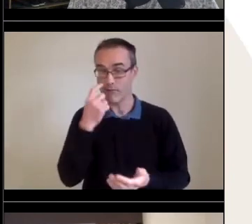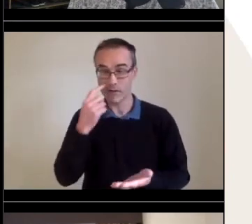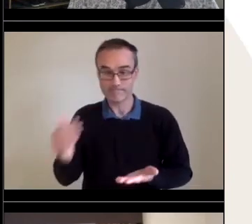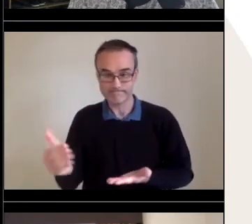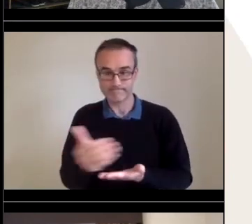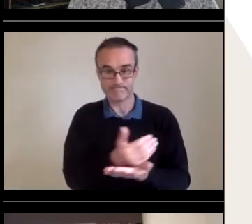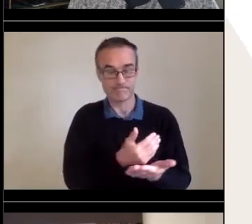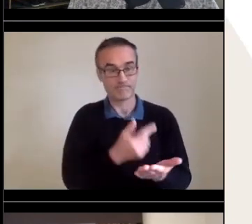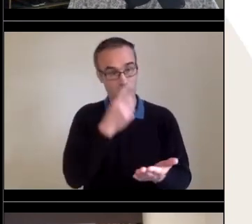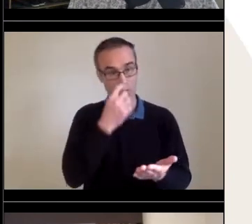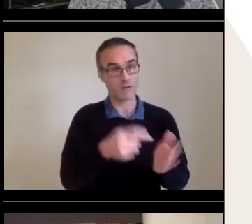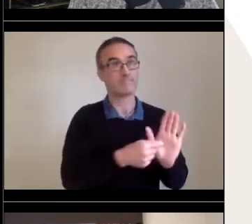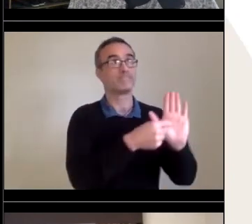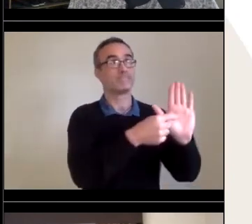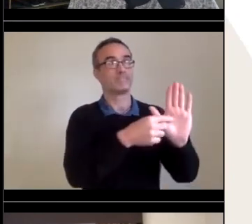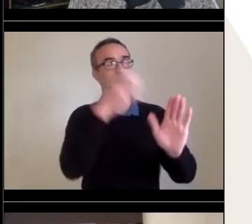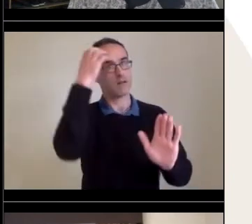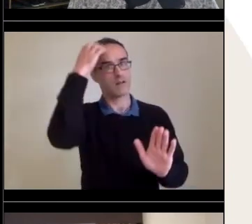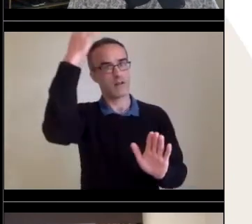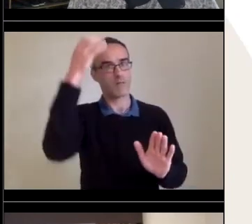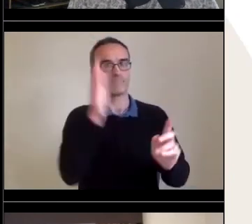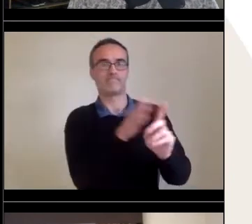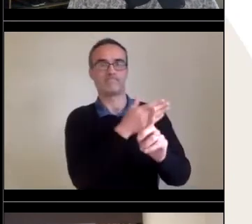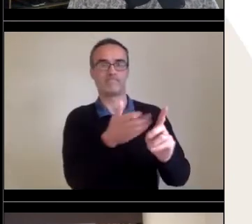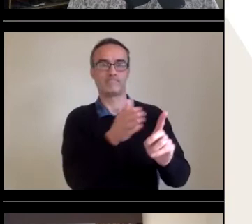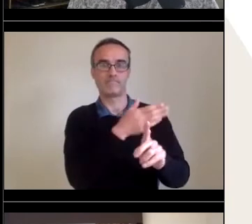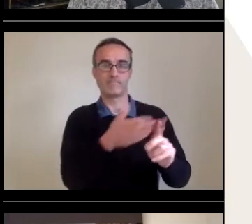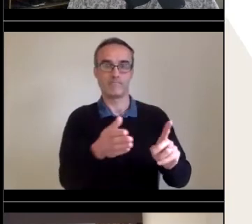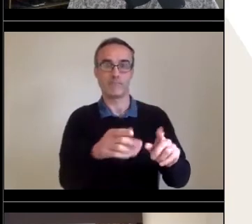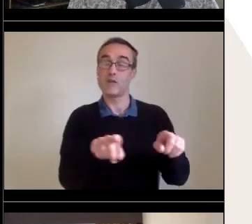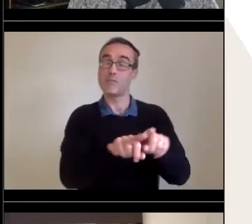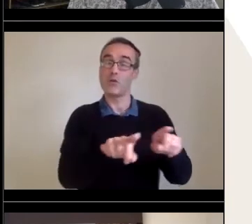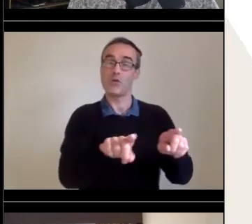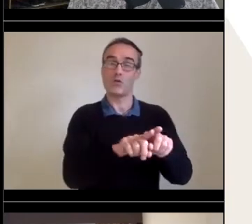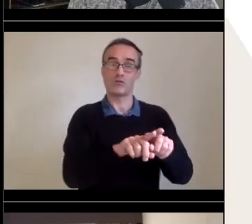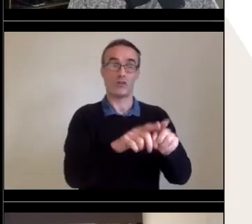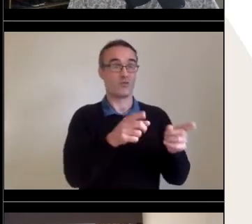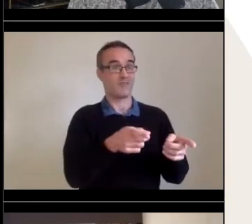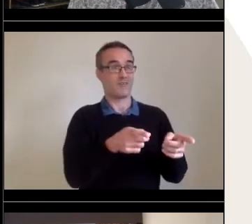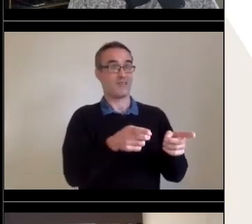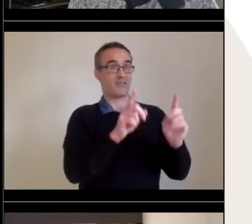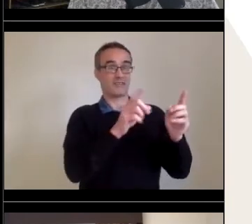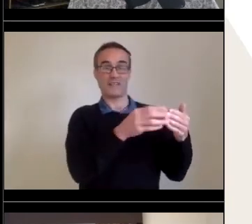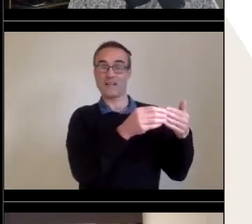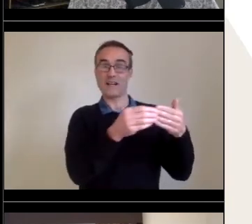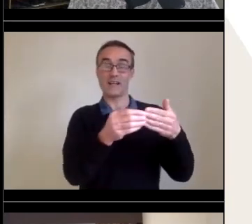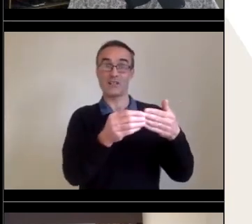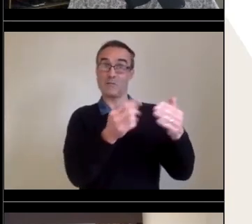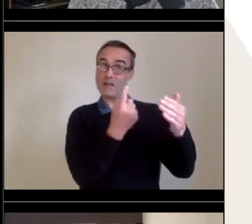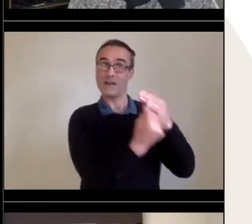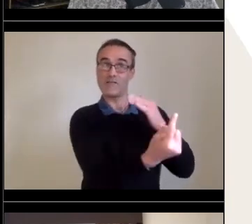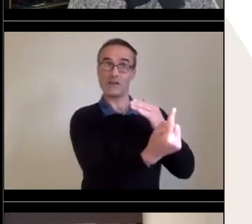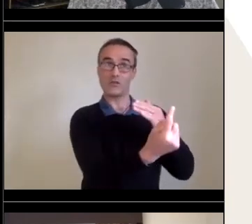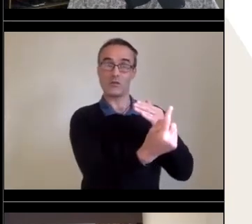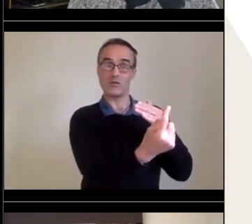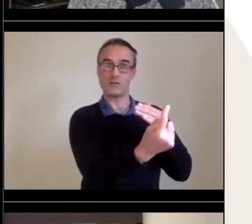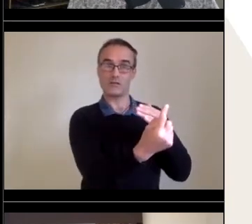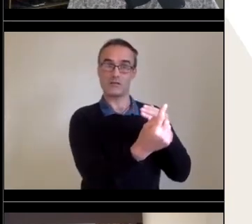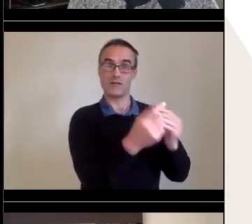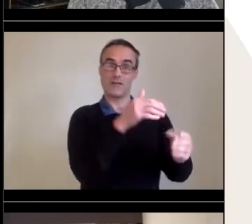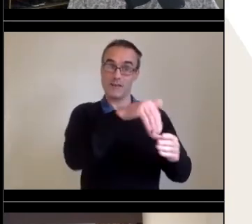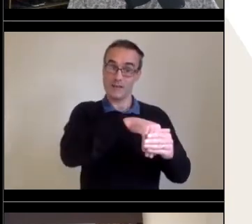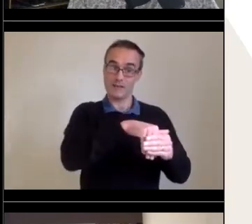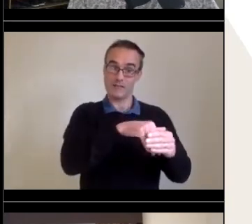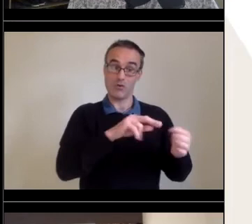But then I think ultimately it takes individuals in senior leadership roles in organizations, in government,